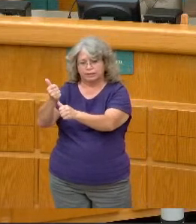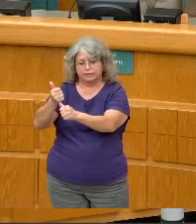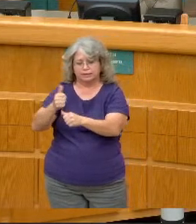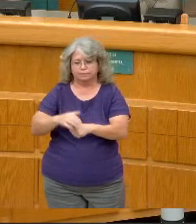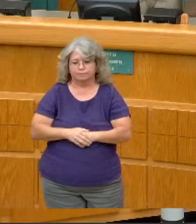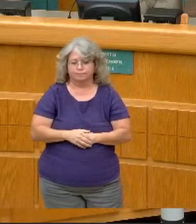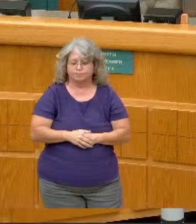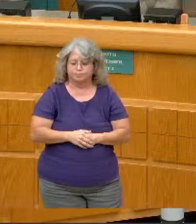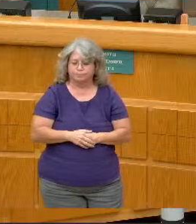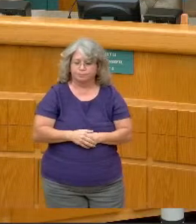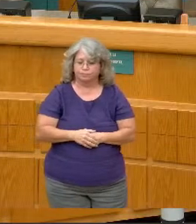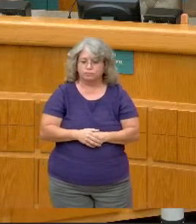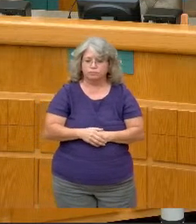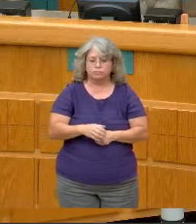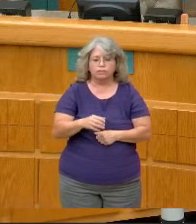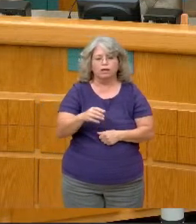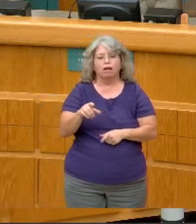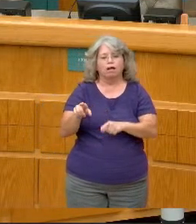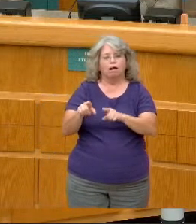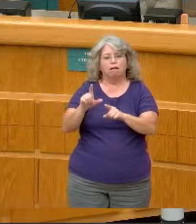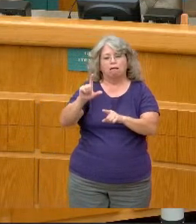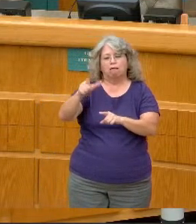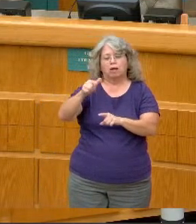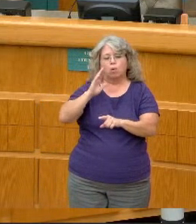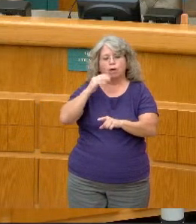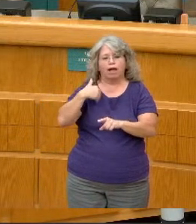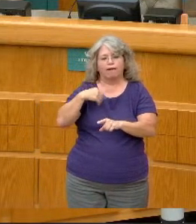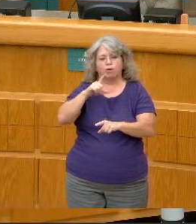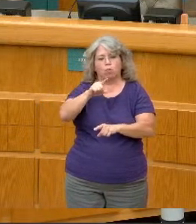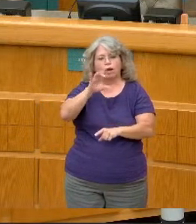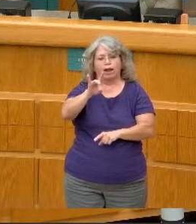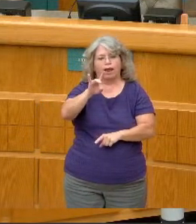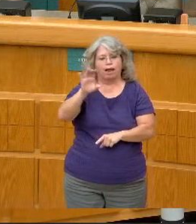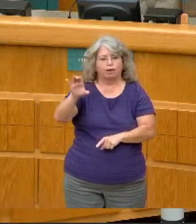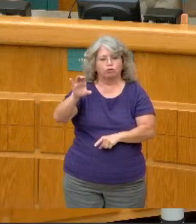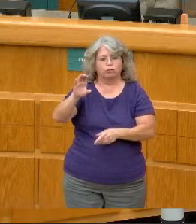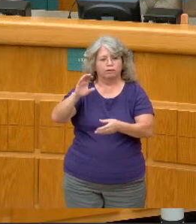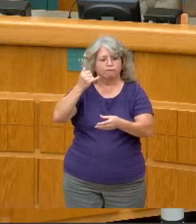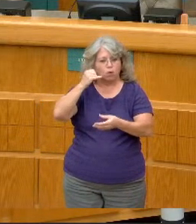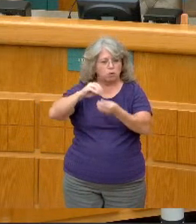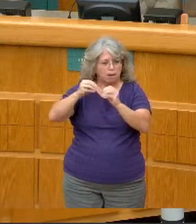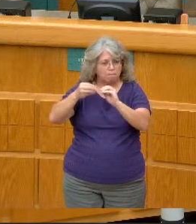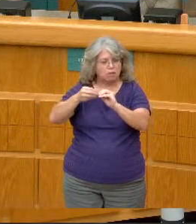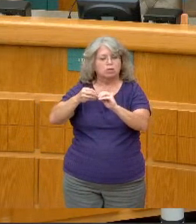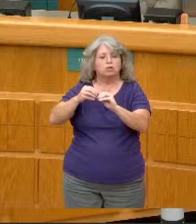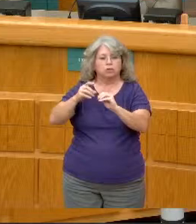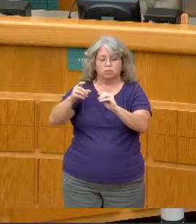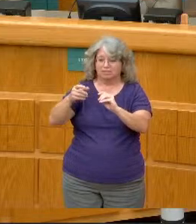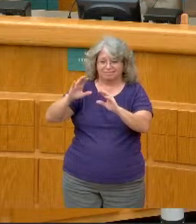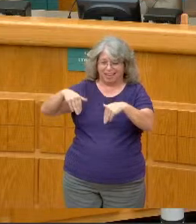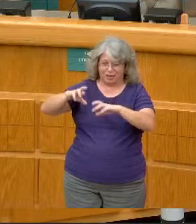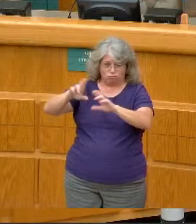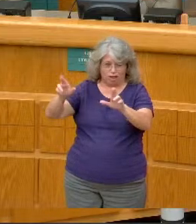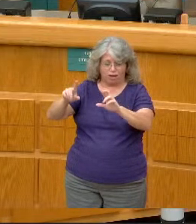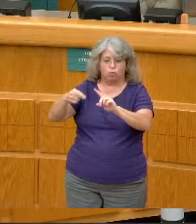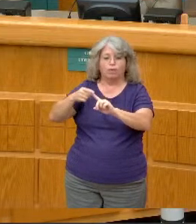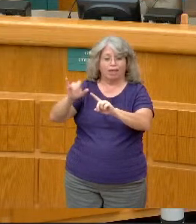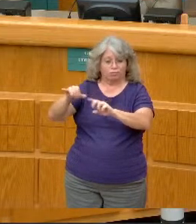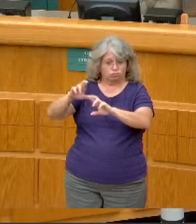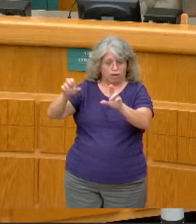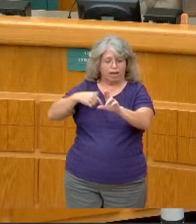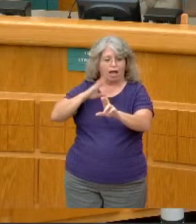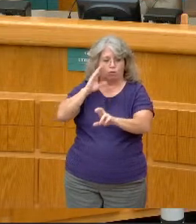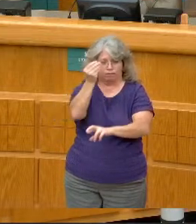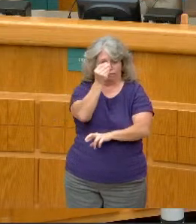www.fema.gov/disasters/economic/funeral-assistance. Or they are going to be getting a 1-800 number. They don't have it up yet, so when they do have it, I'll bring that back to